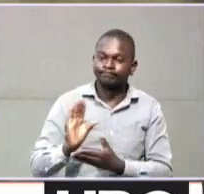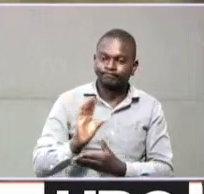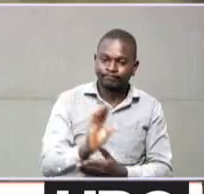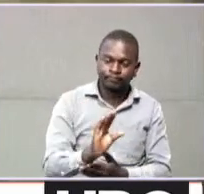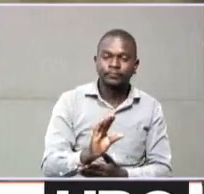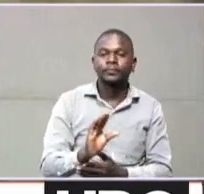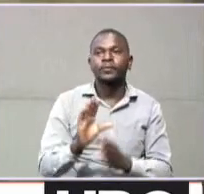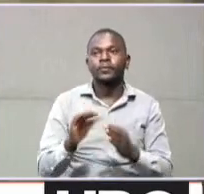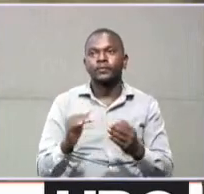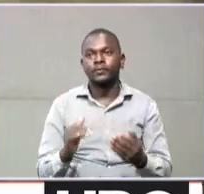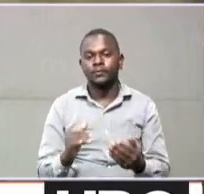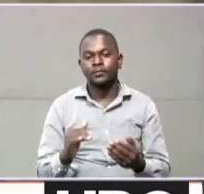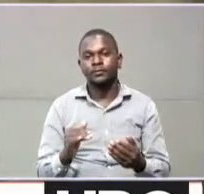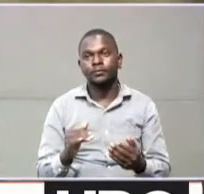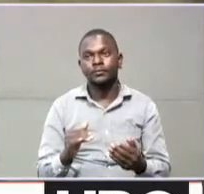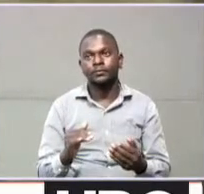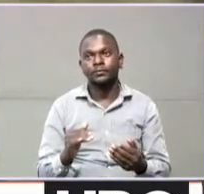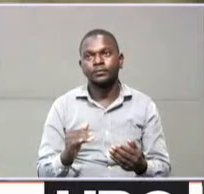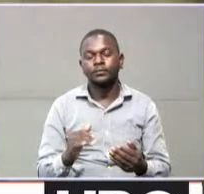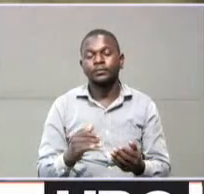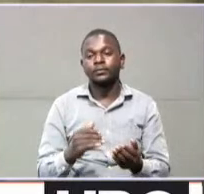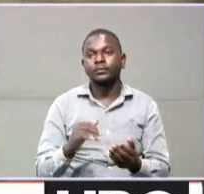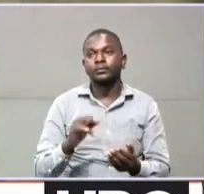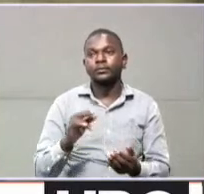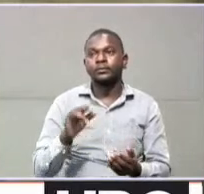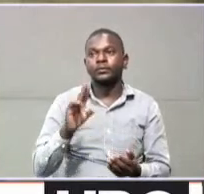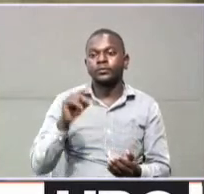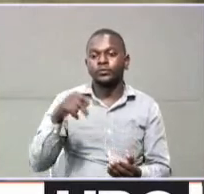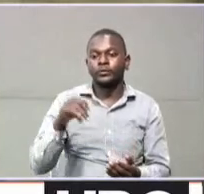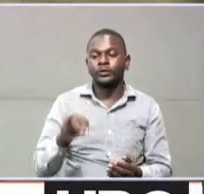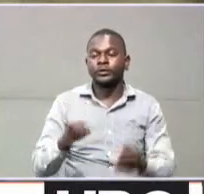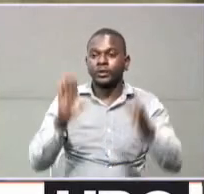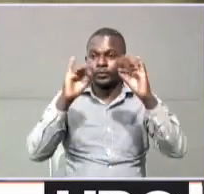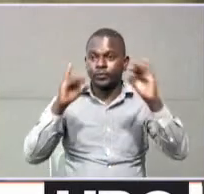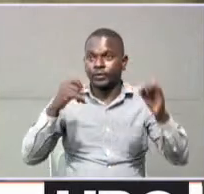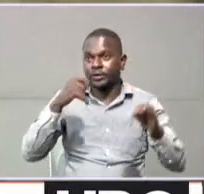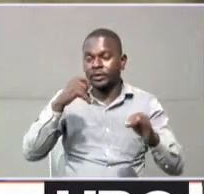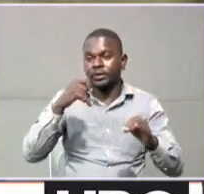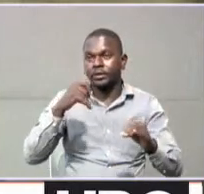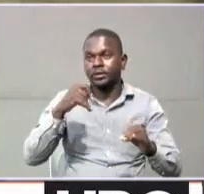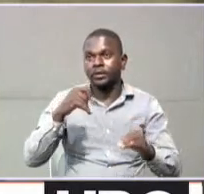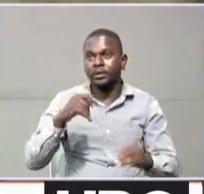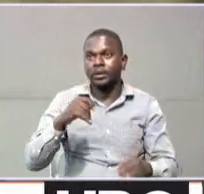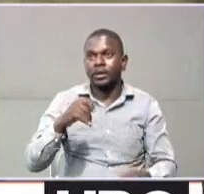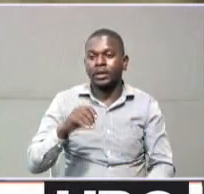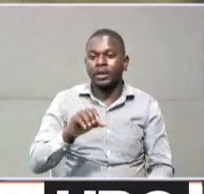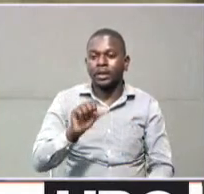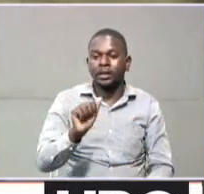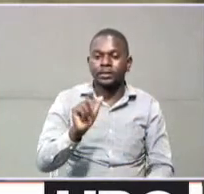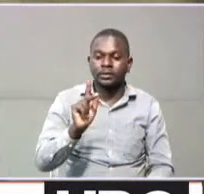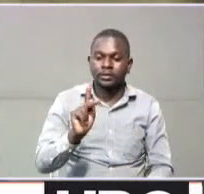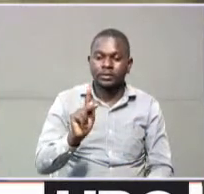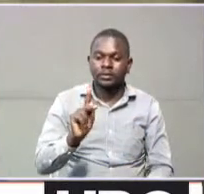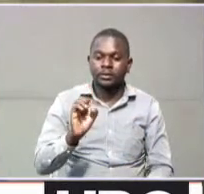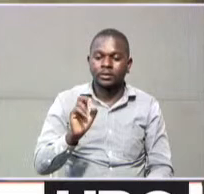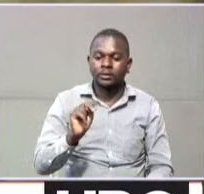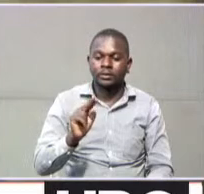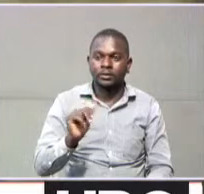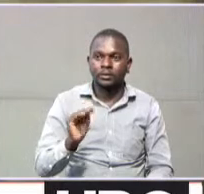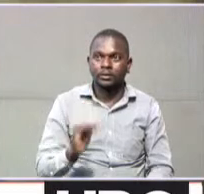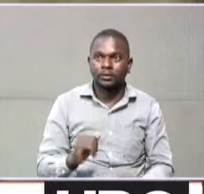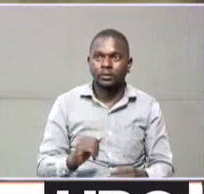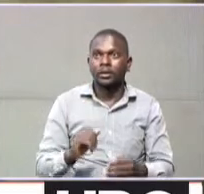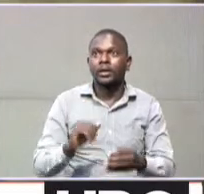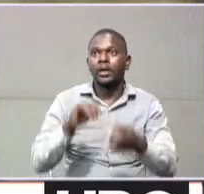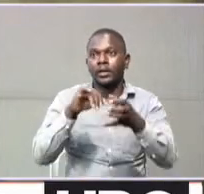go to uganda congress whose president is jimmy akana and the wife bet